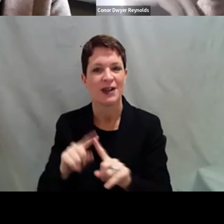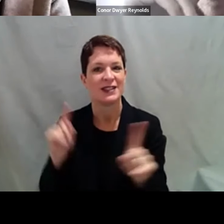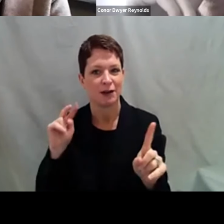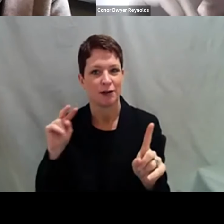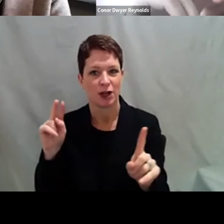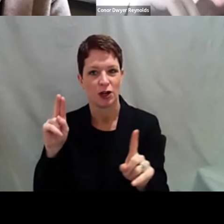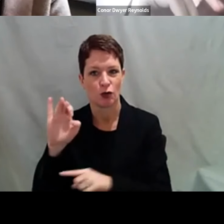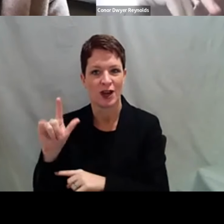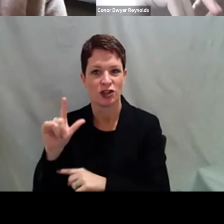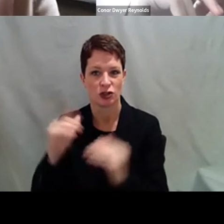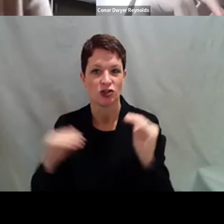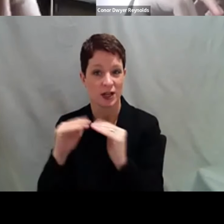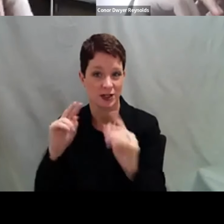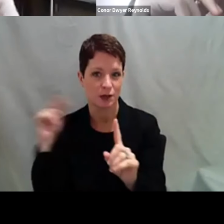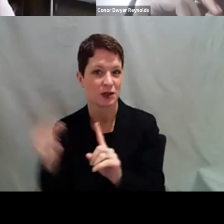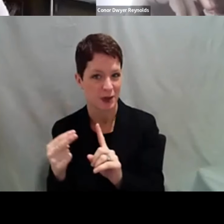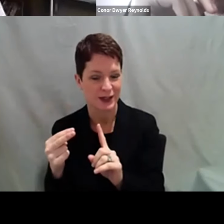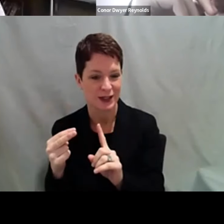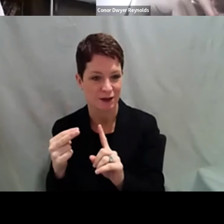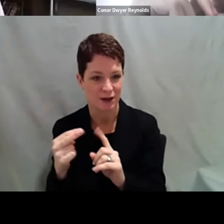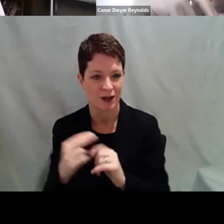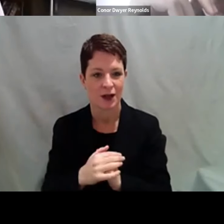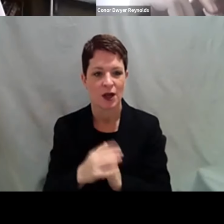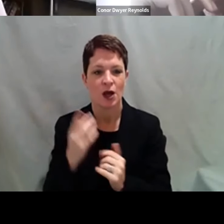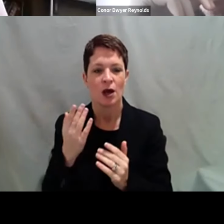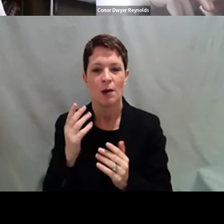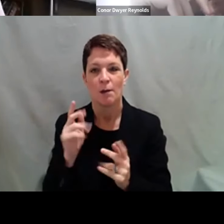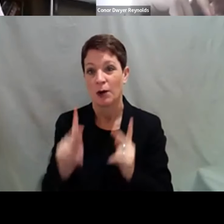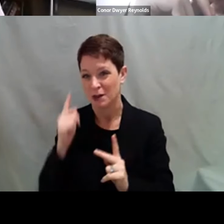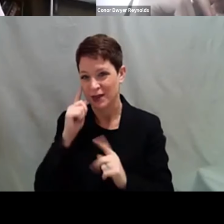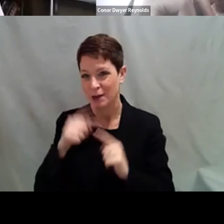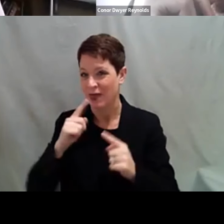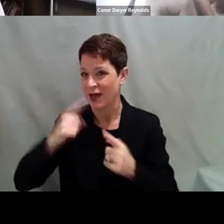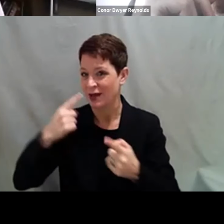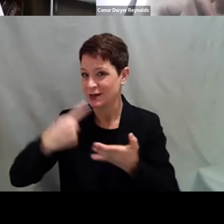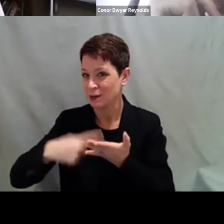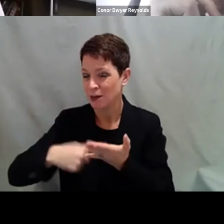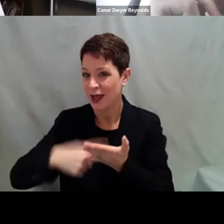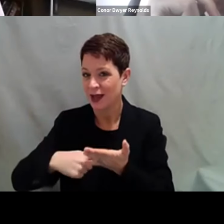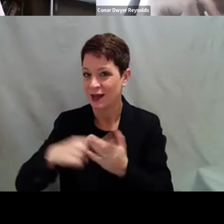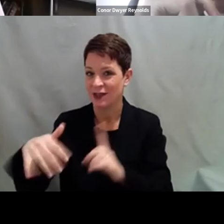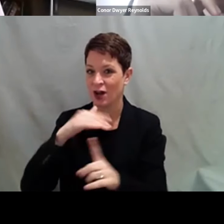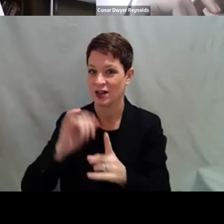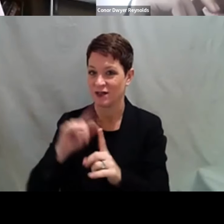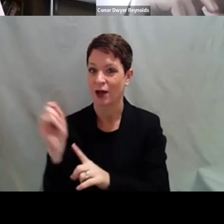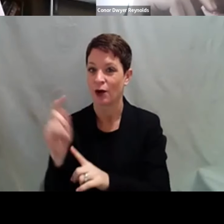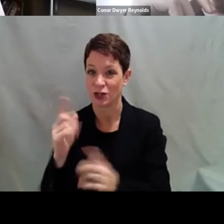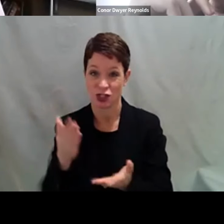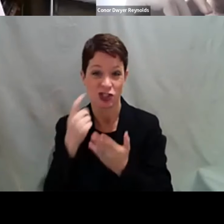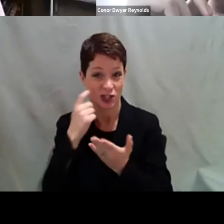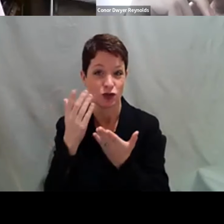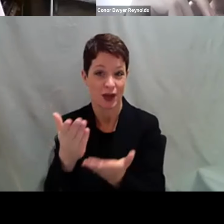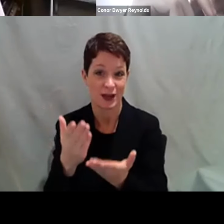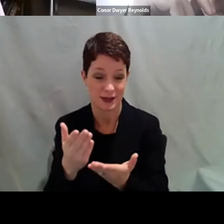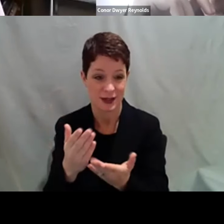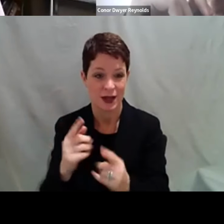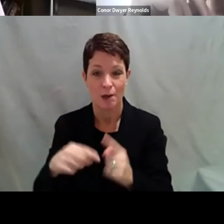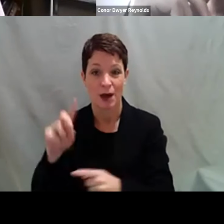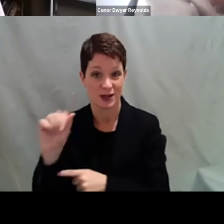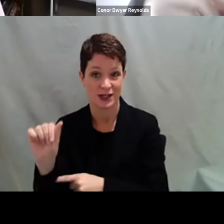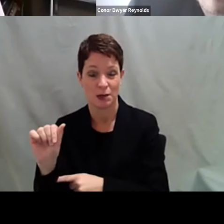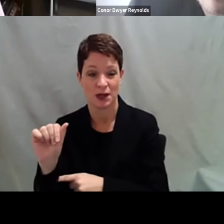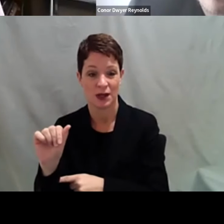racial justice perspective. And so one might think about that debate in the context of this question that's raised in terms of